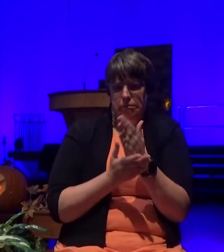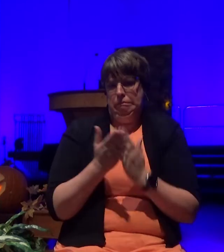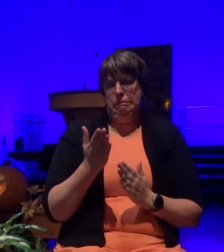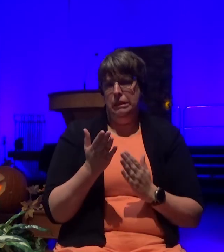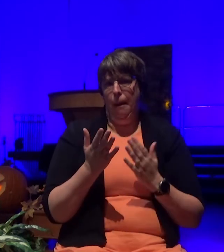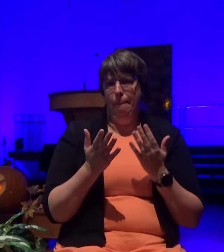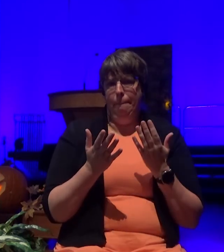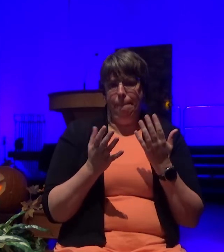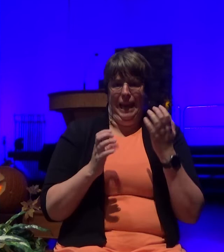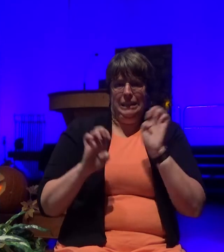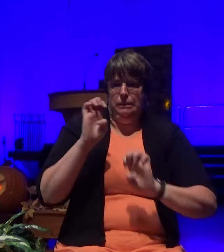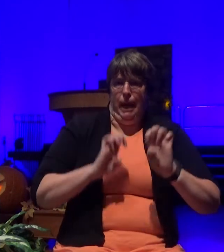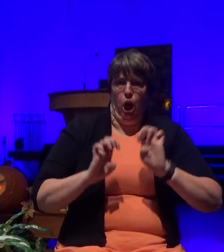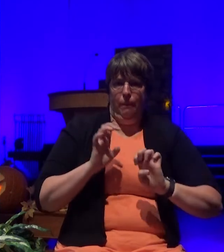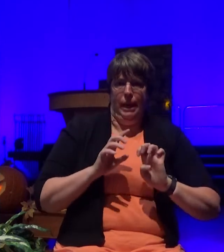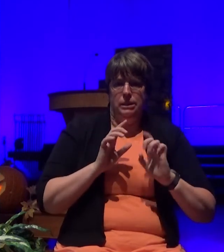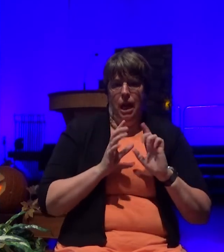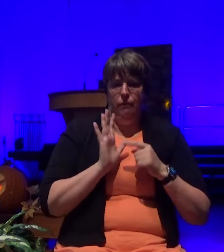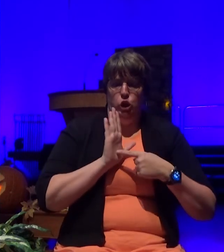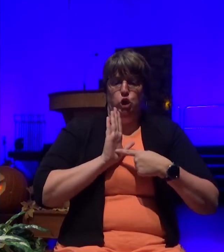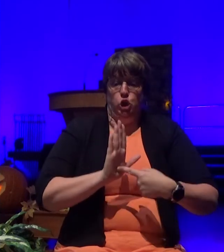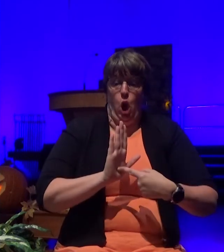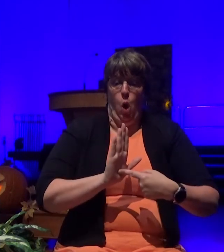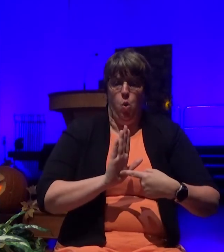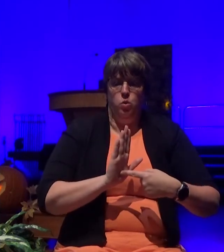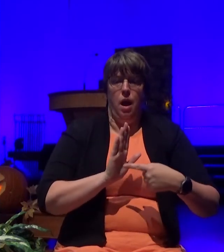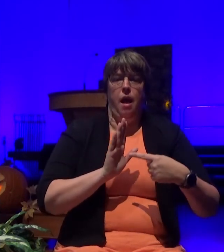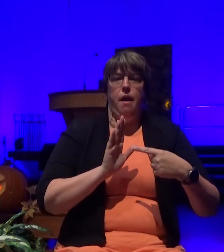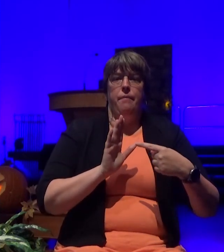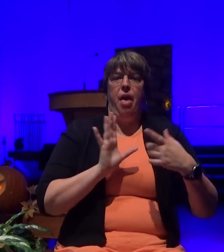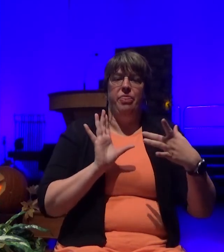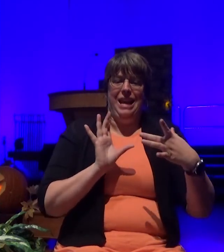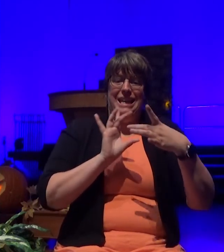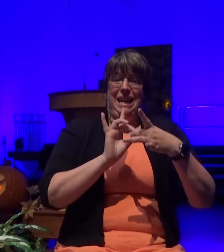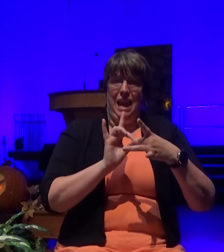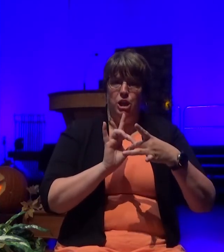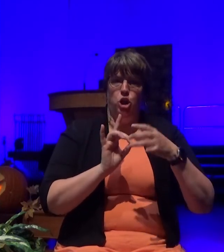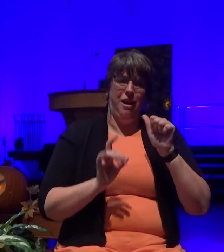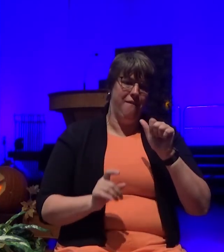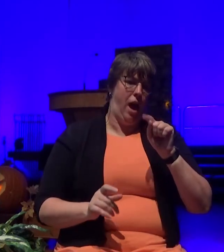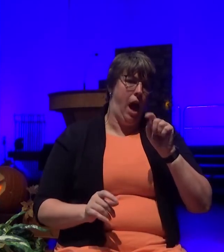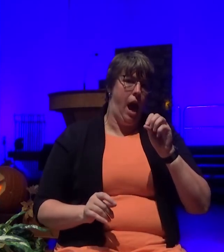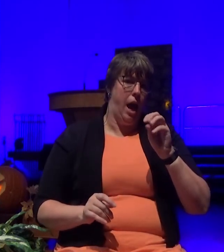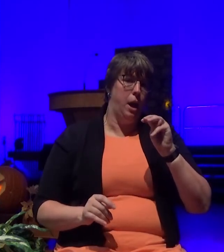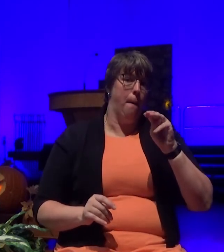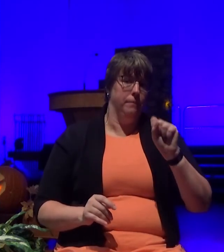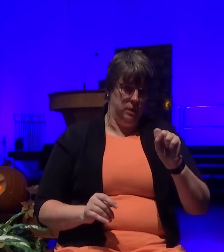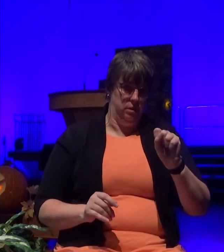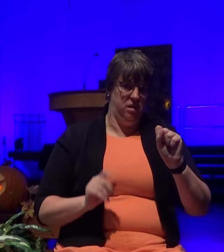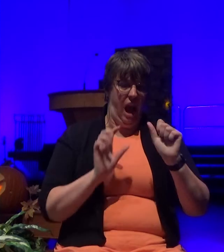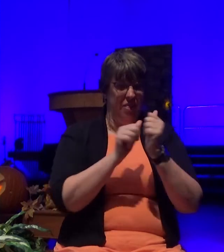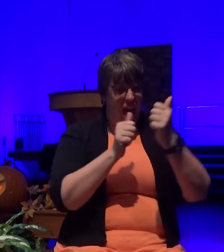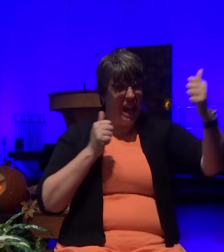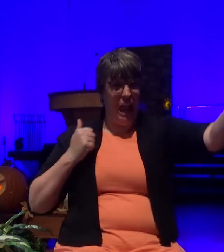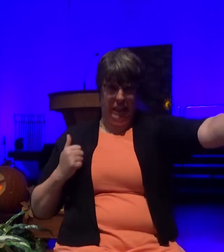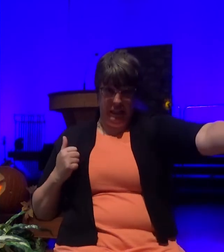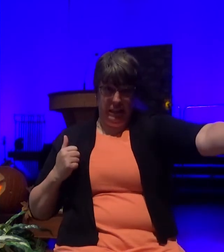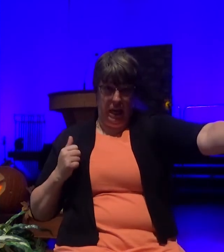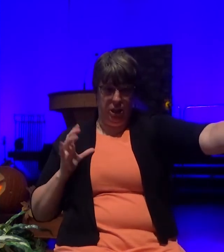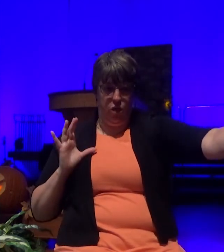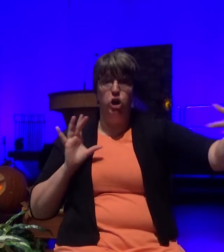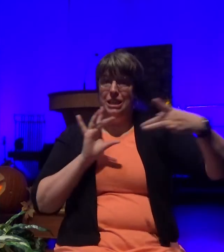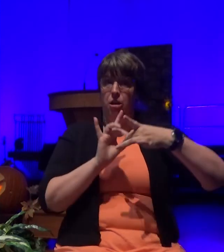the connection of particles at a vast distance. But these three gentlemen proved recently, absolutely,